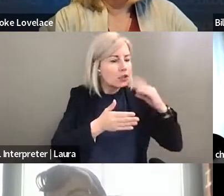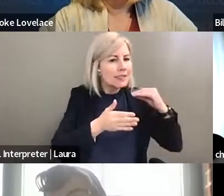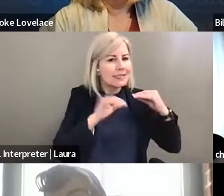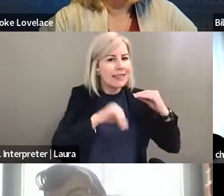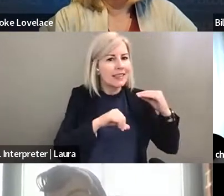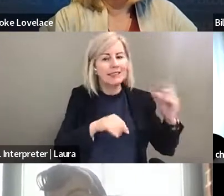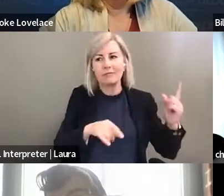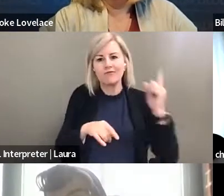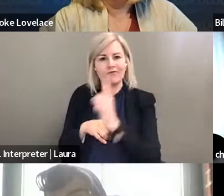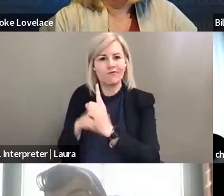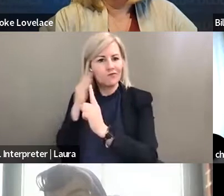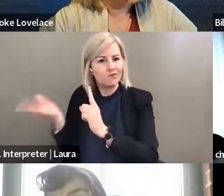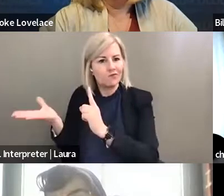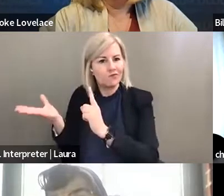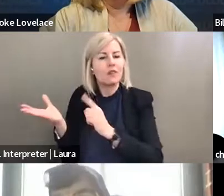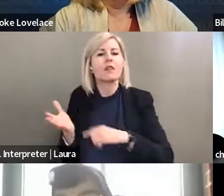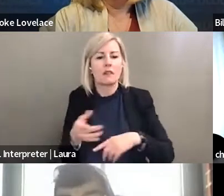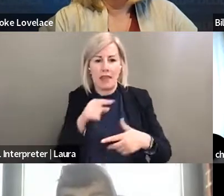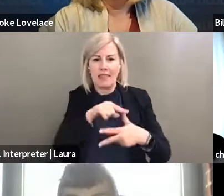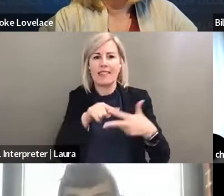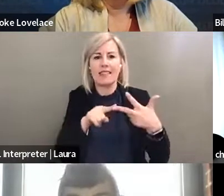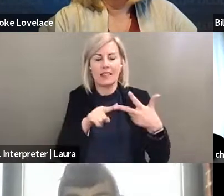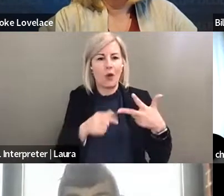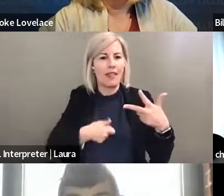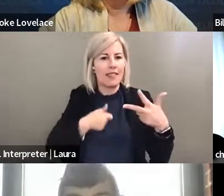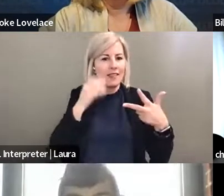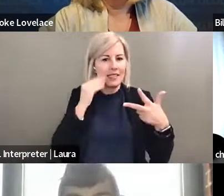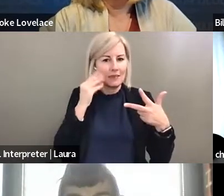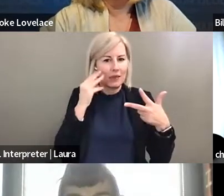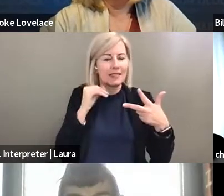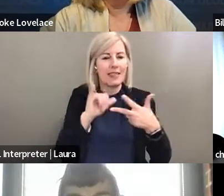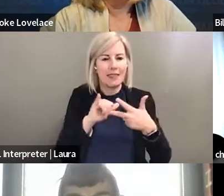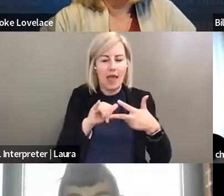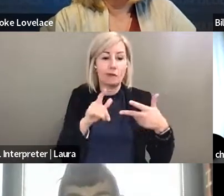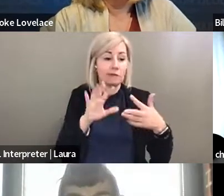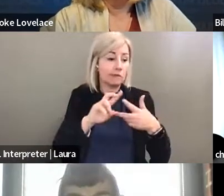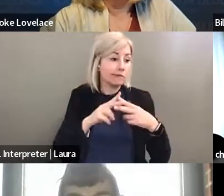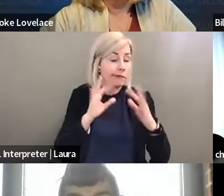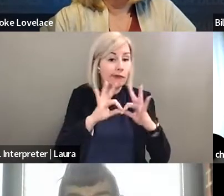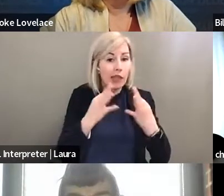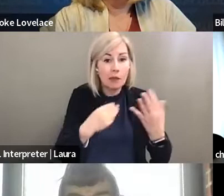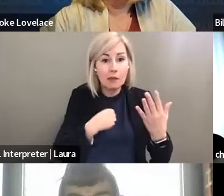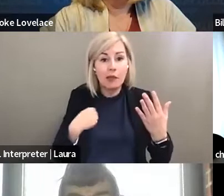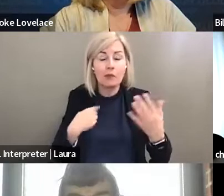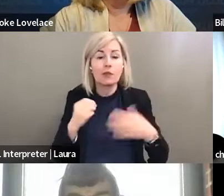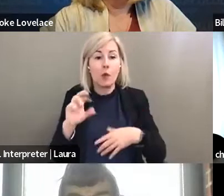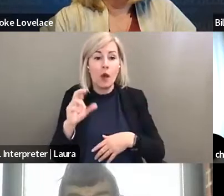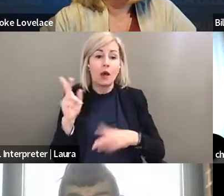three cases, they're ones that are lived experience with people that are either family members or are people with